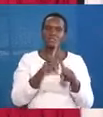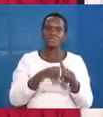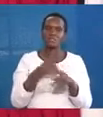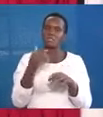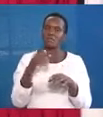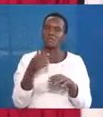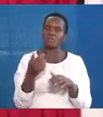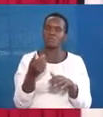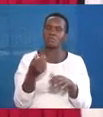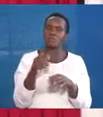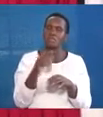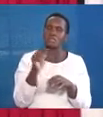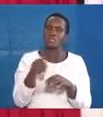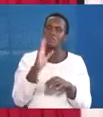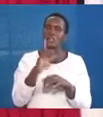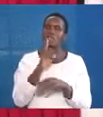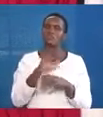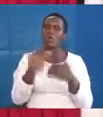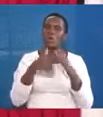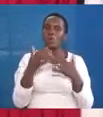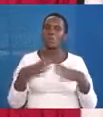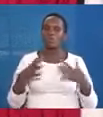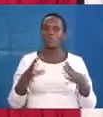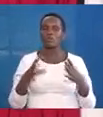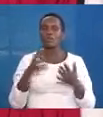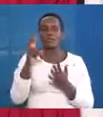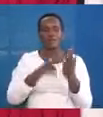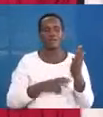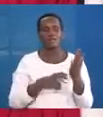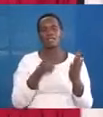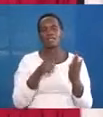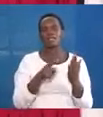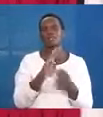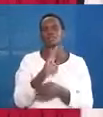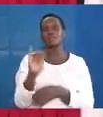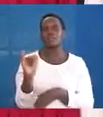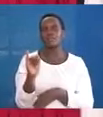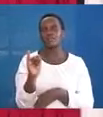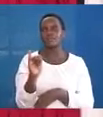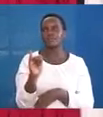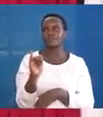to ensure everybody reads this particular bill.